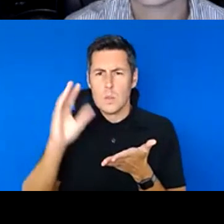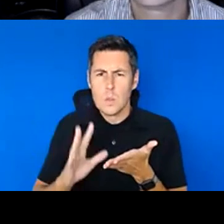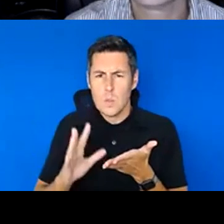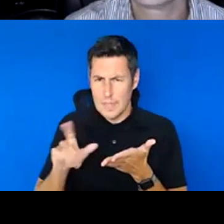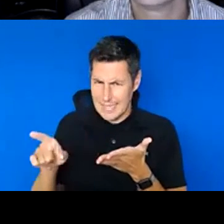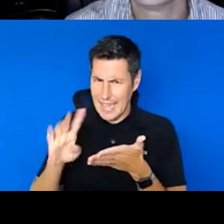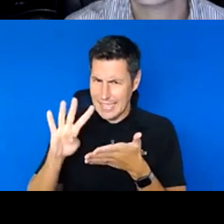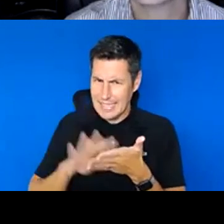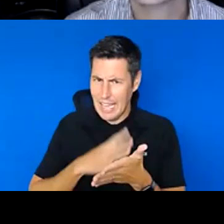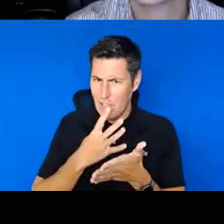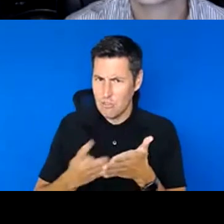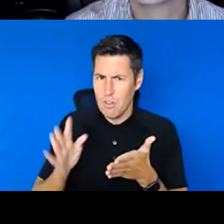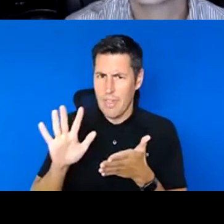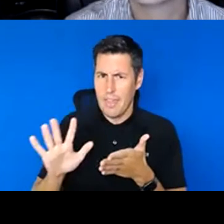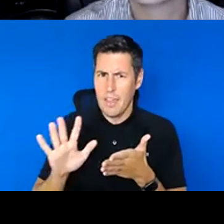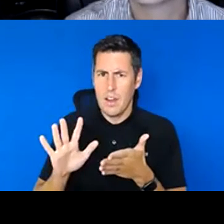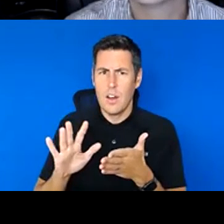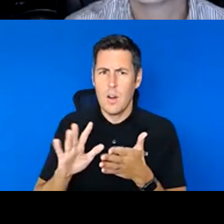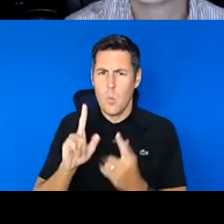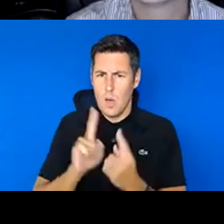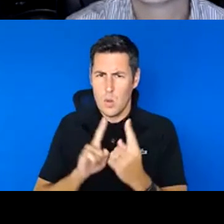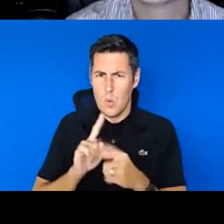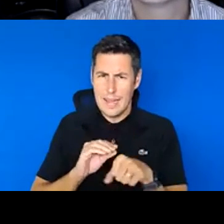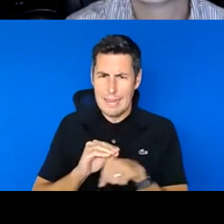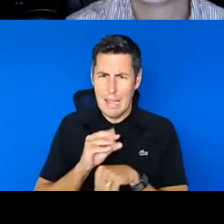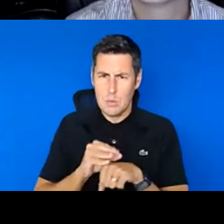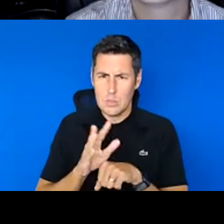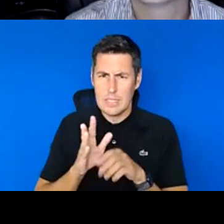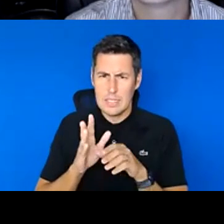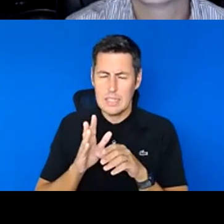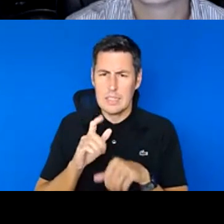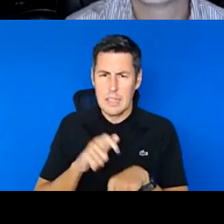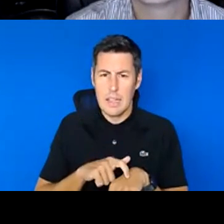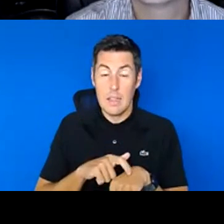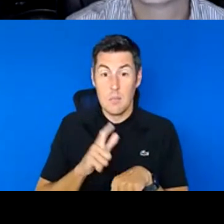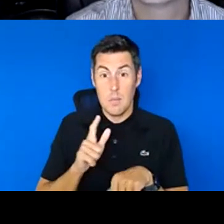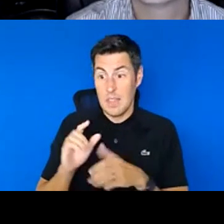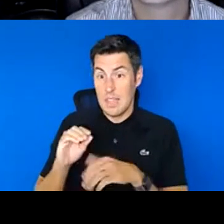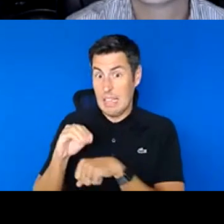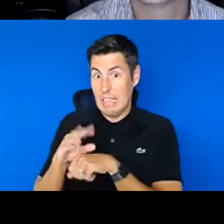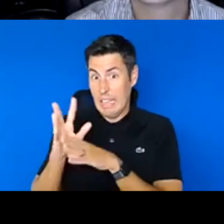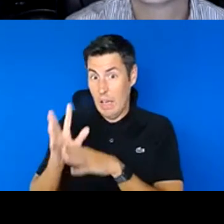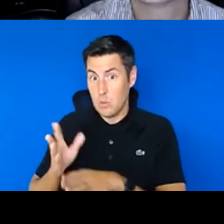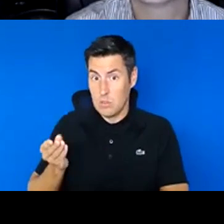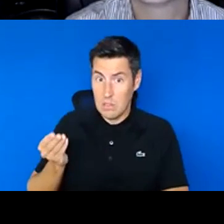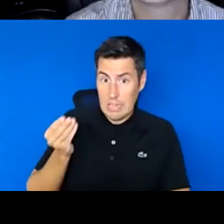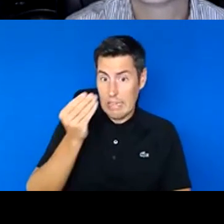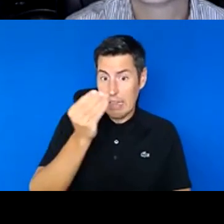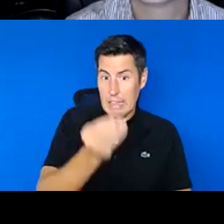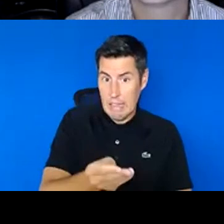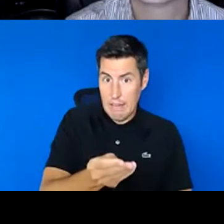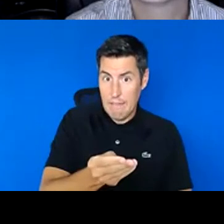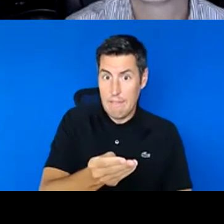scheduling a counseling session? Yes. So maybe when they schedule, the counselor can then provide them with that form and they fill it out in advance of them showing